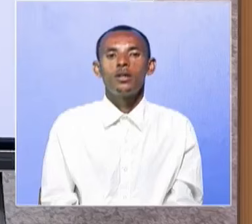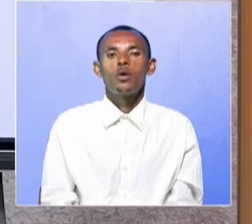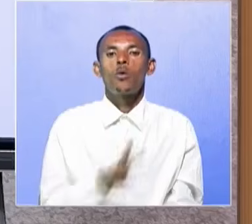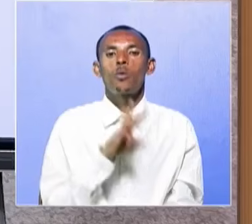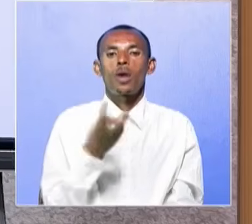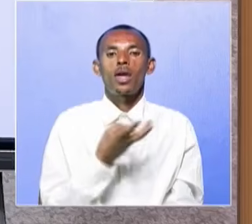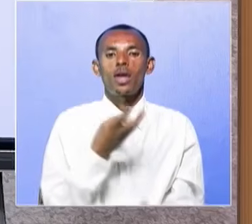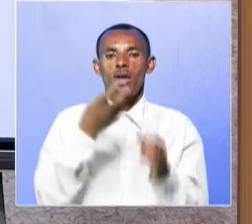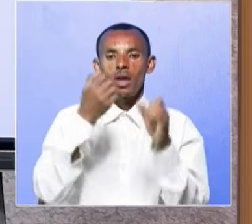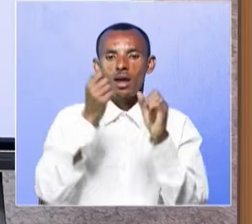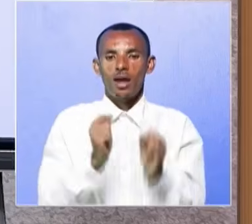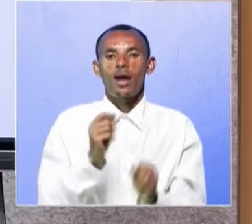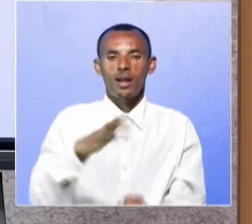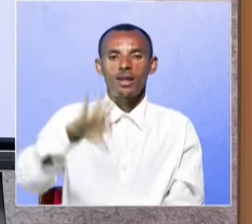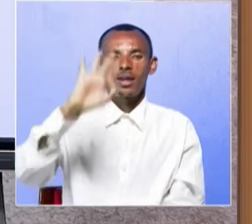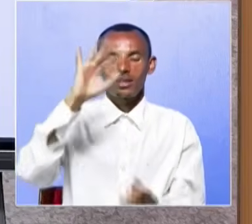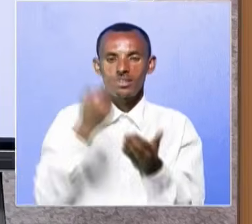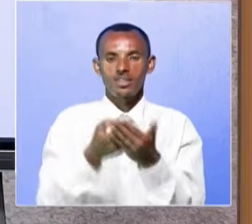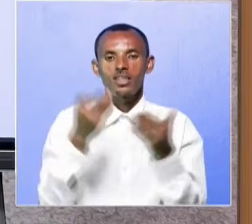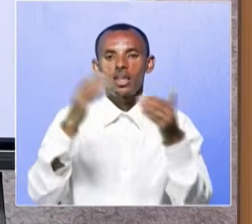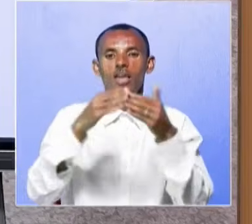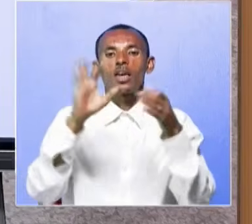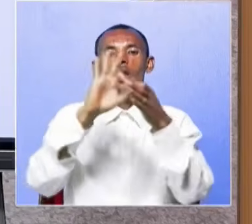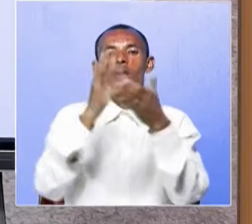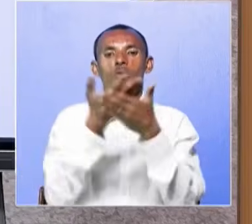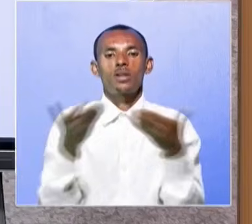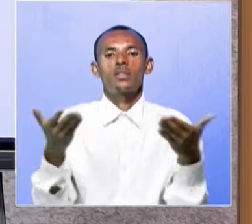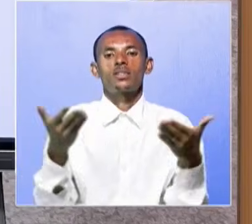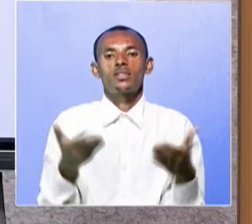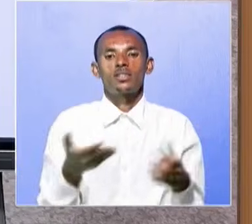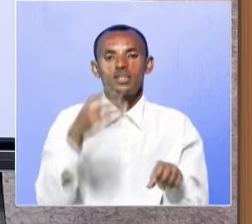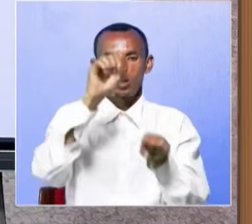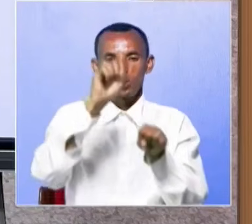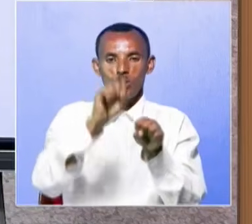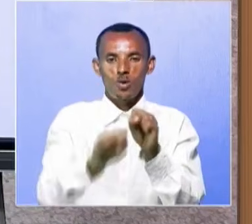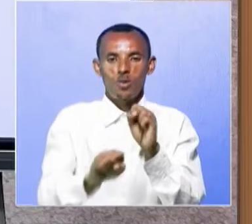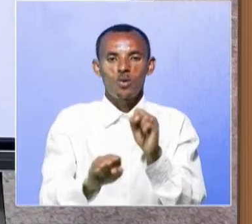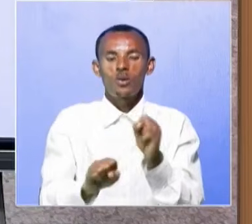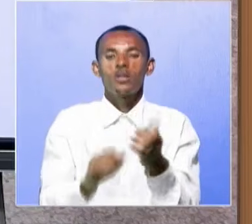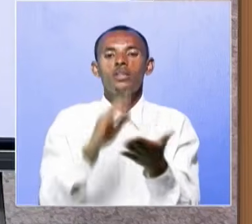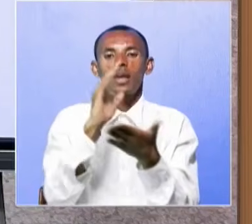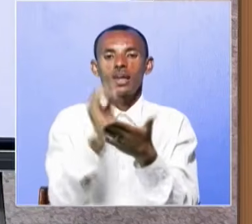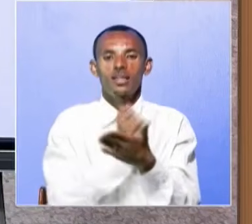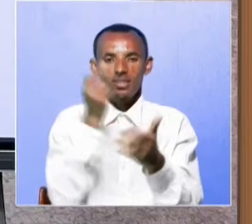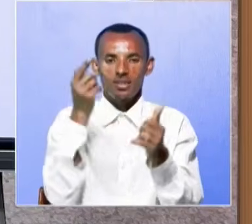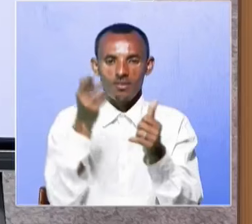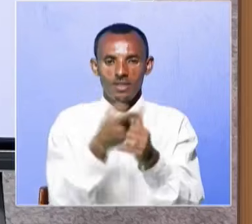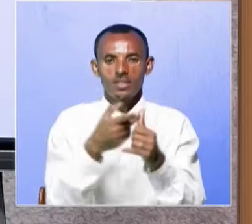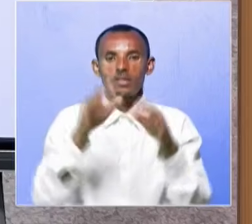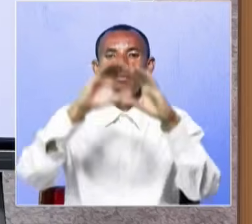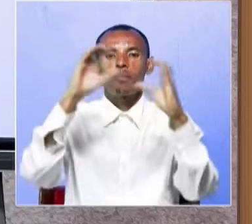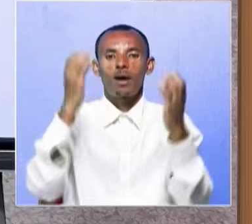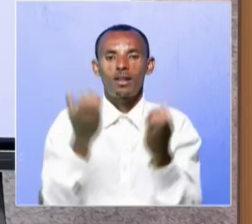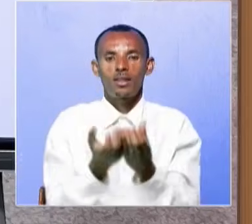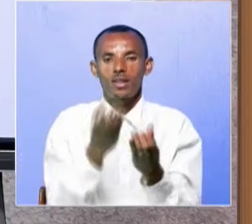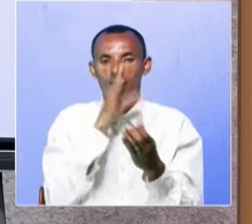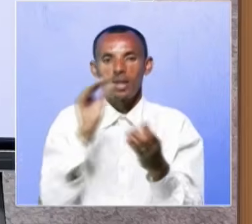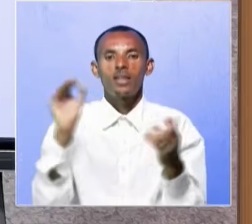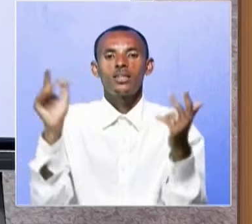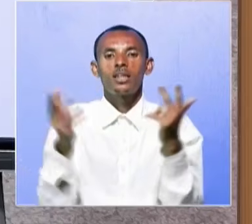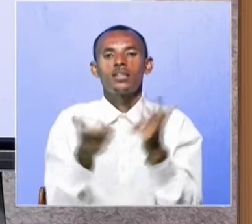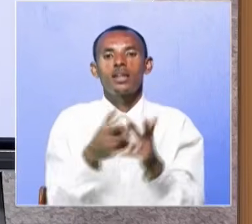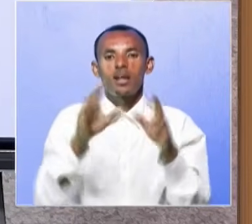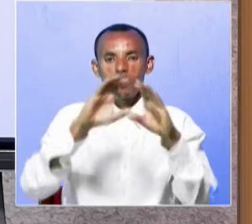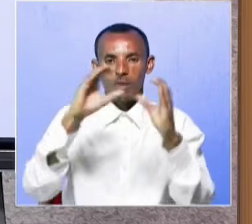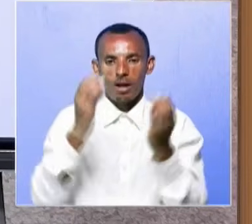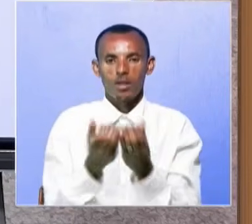we can get these equations, okay? So taking the first part and the third part, we